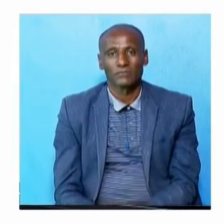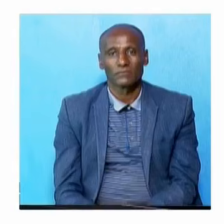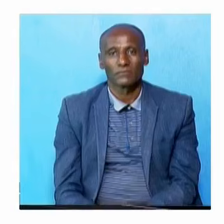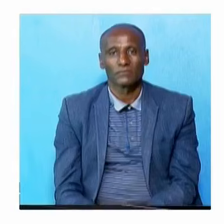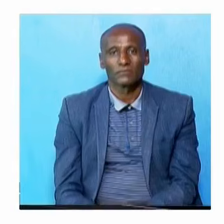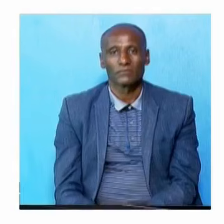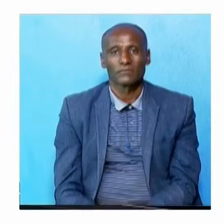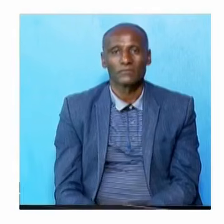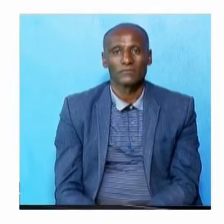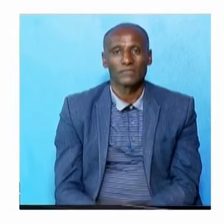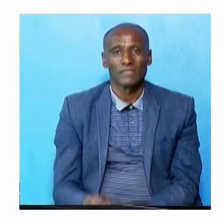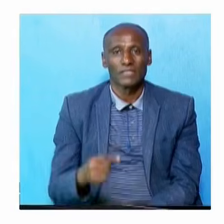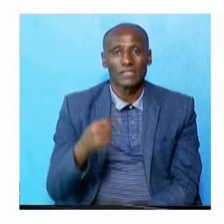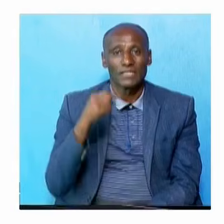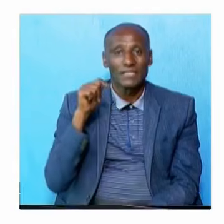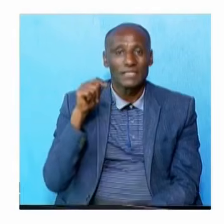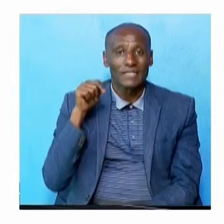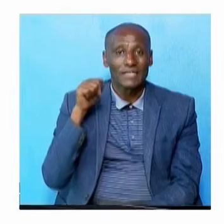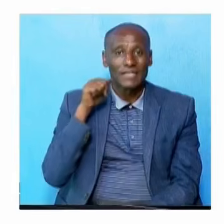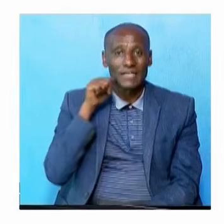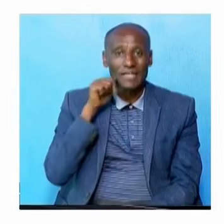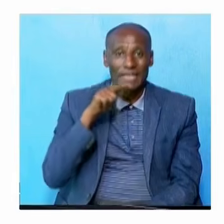The girls